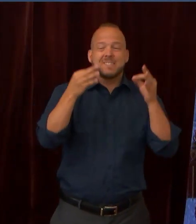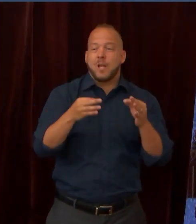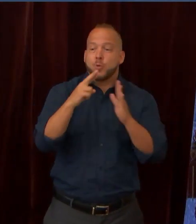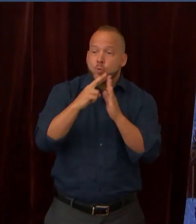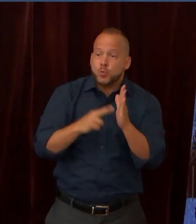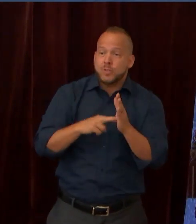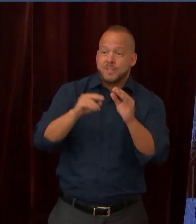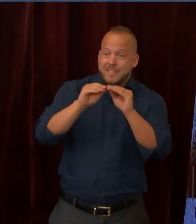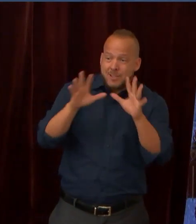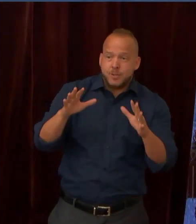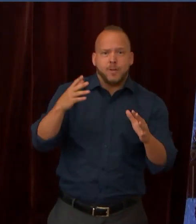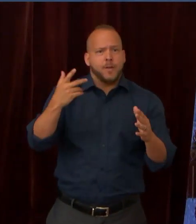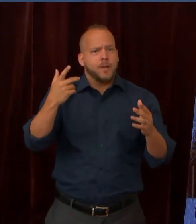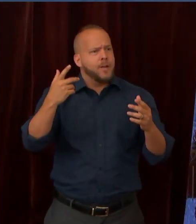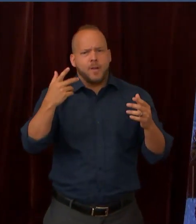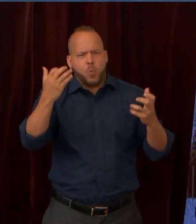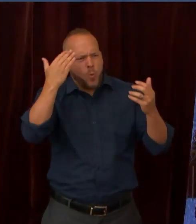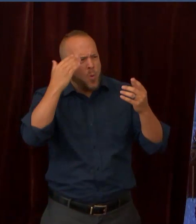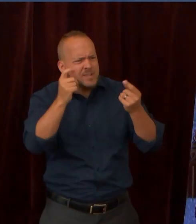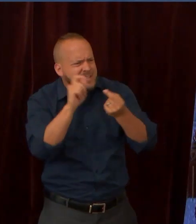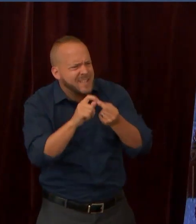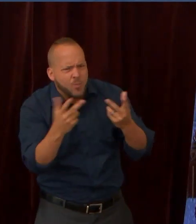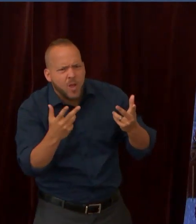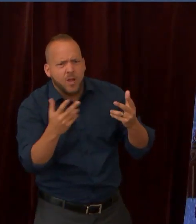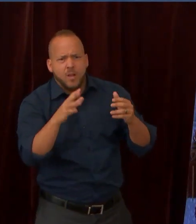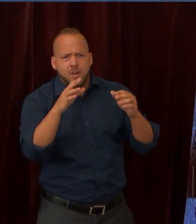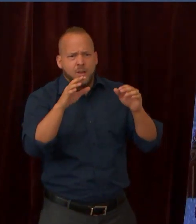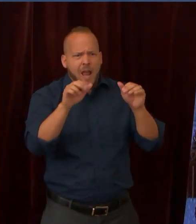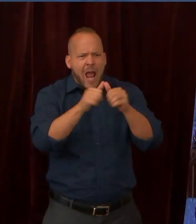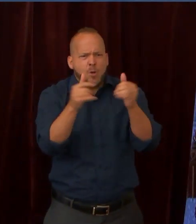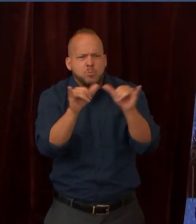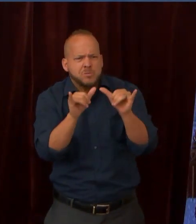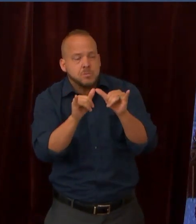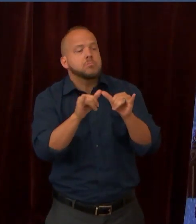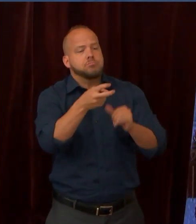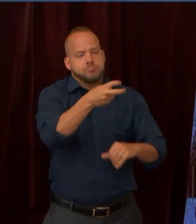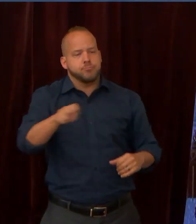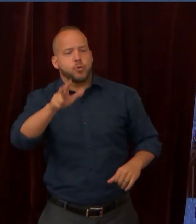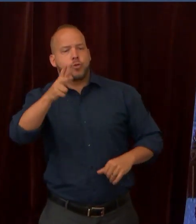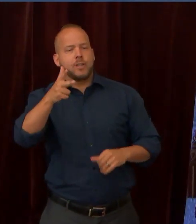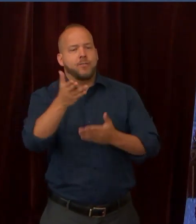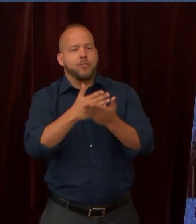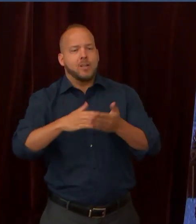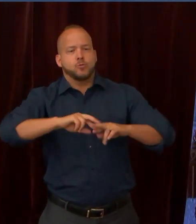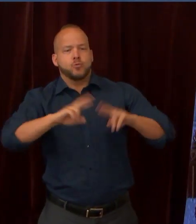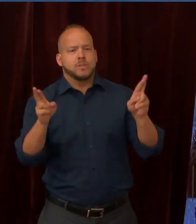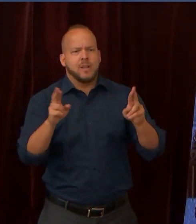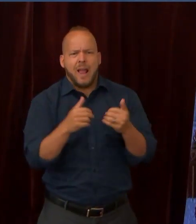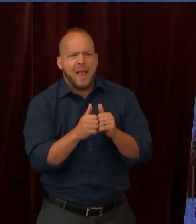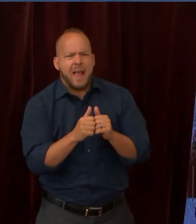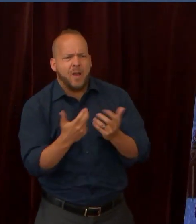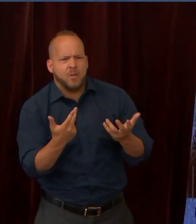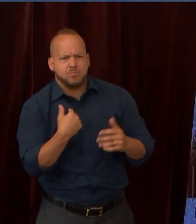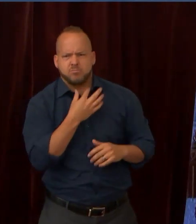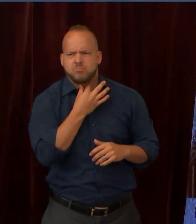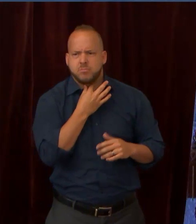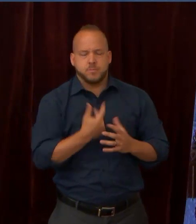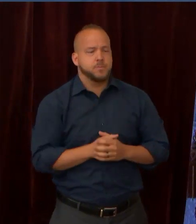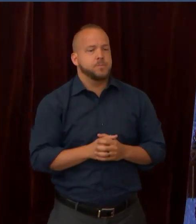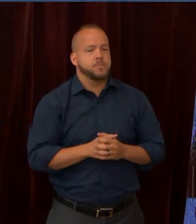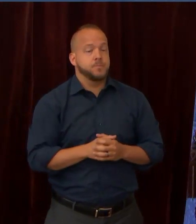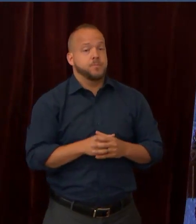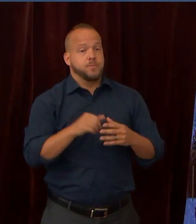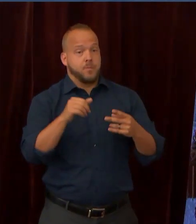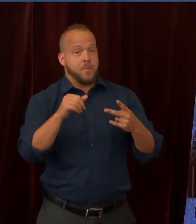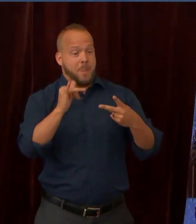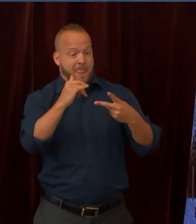Good afternoon, Governor. It's safe to say that Washington remains one of the strictest states when it comes to the reopening phases. Most of the western states